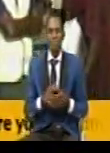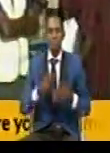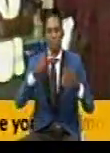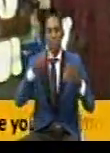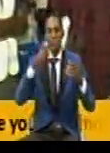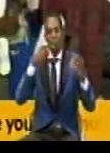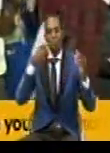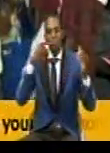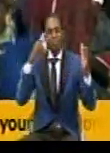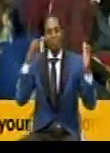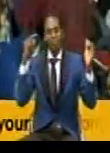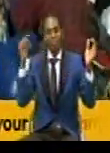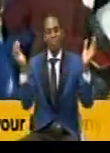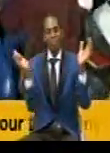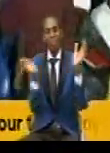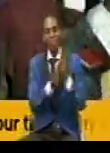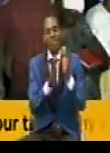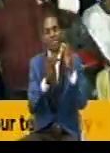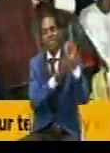you rejoice.